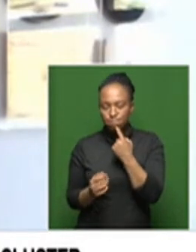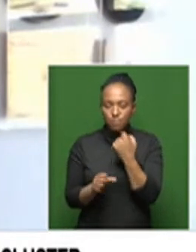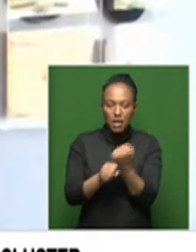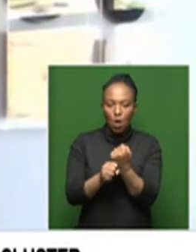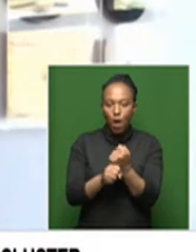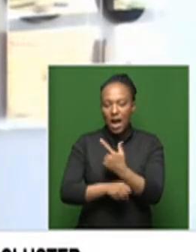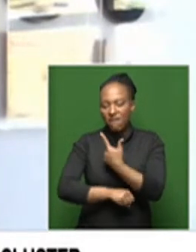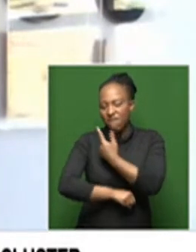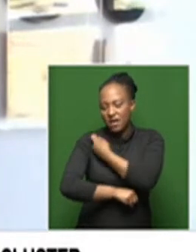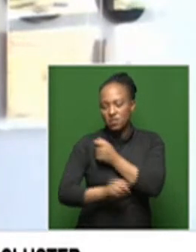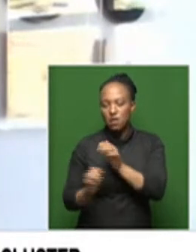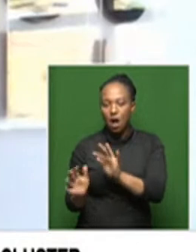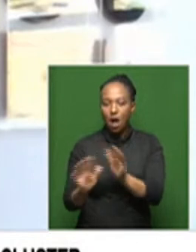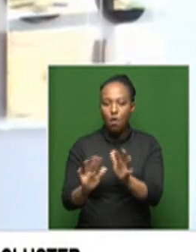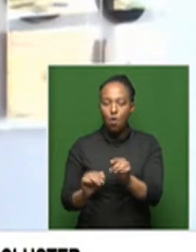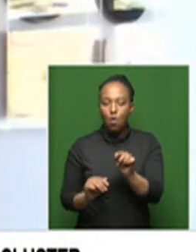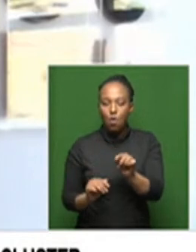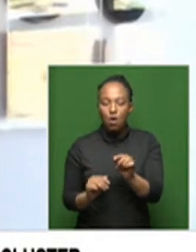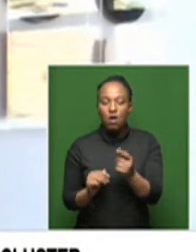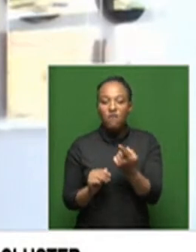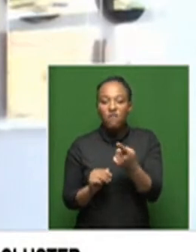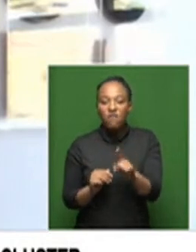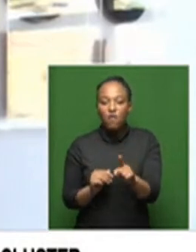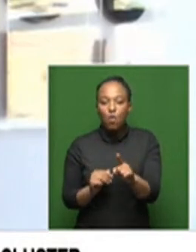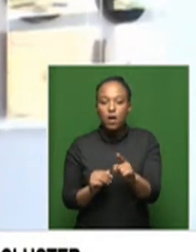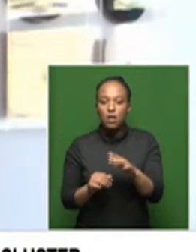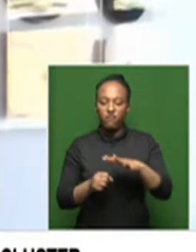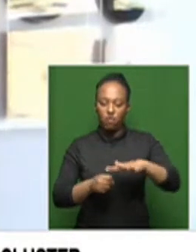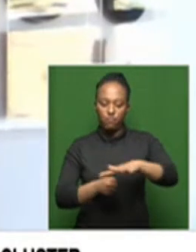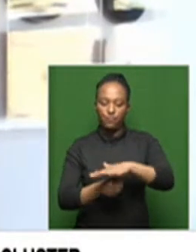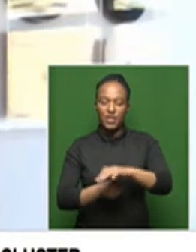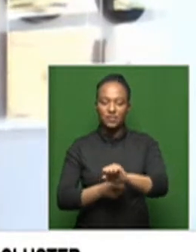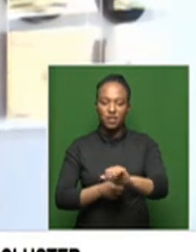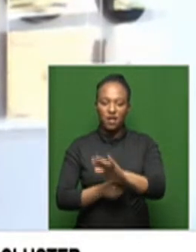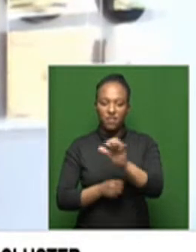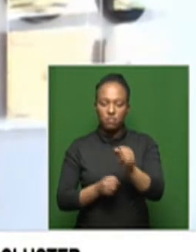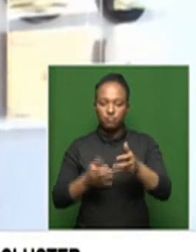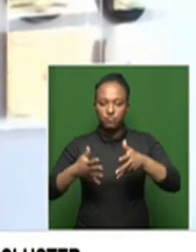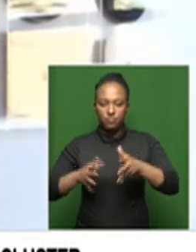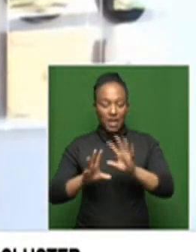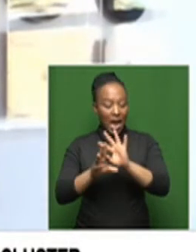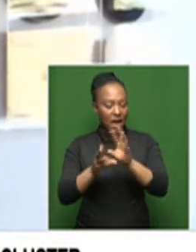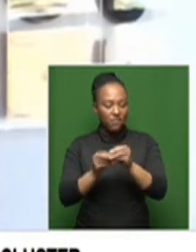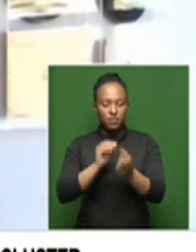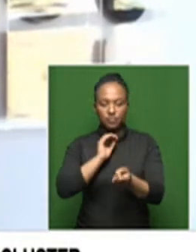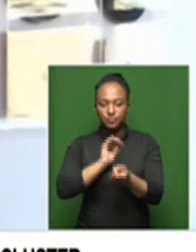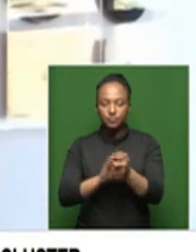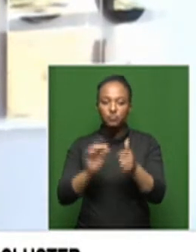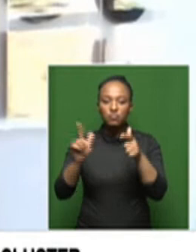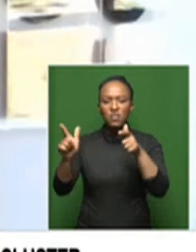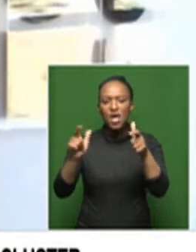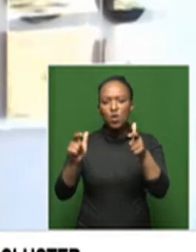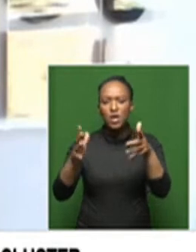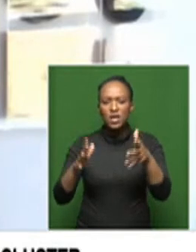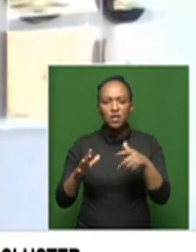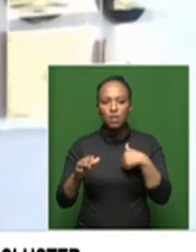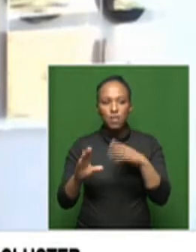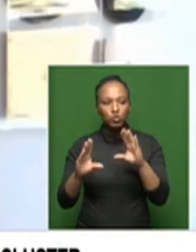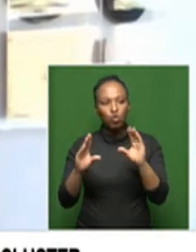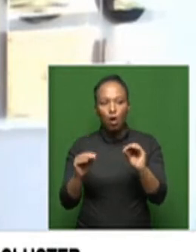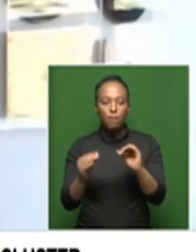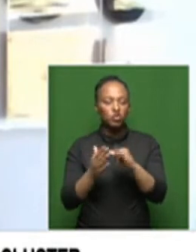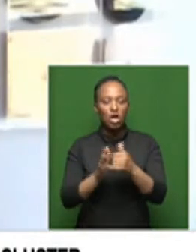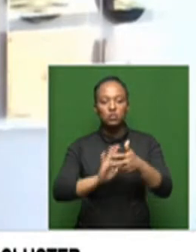those vaccines in that in our context. So all of that's happening. So the regulator doesn't stop with just an